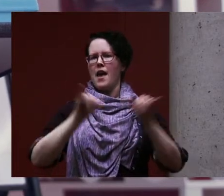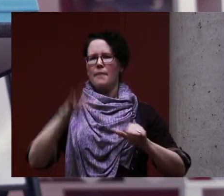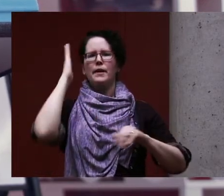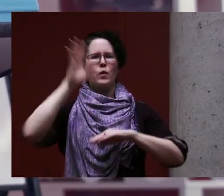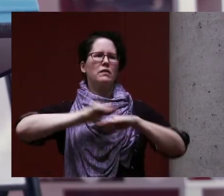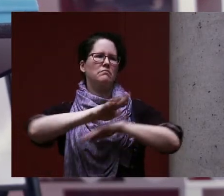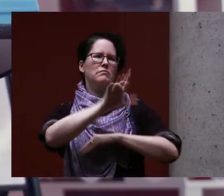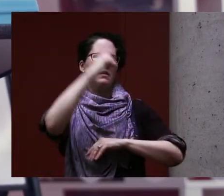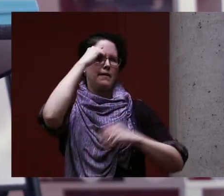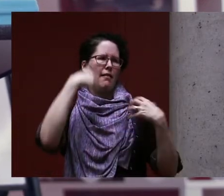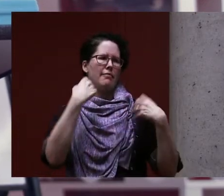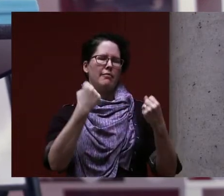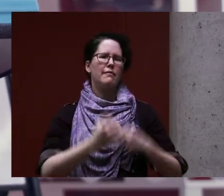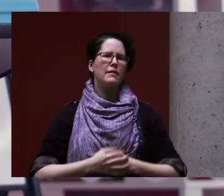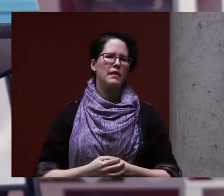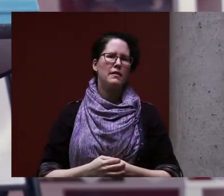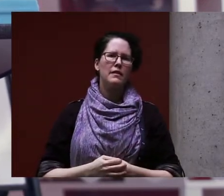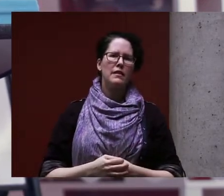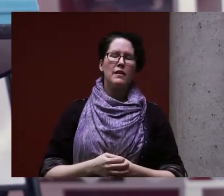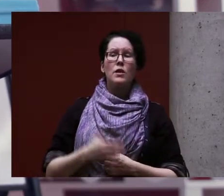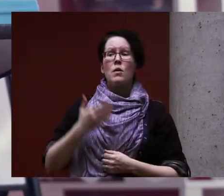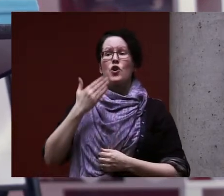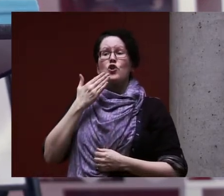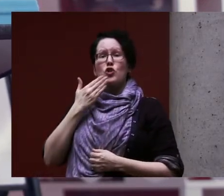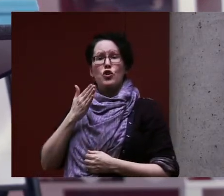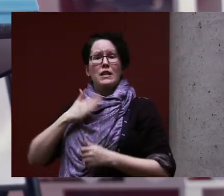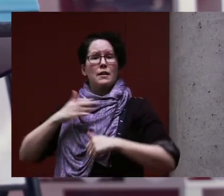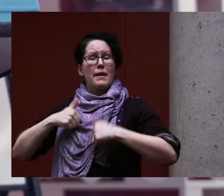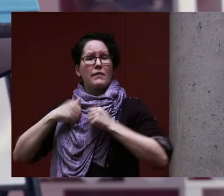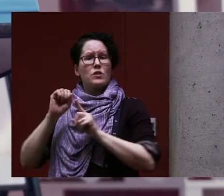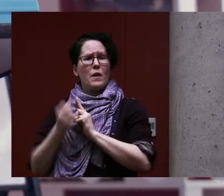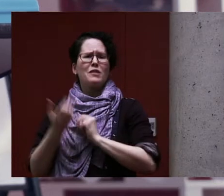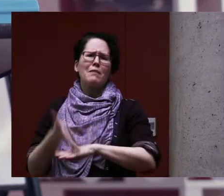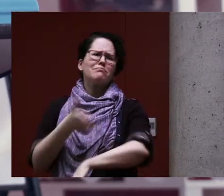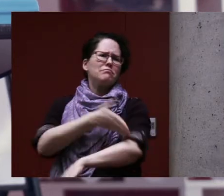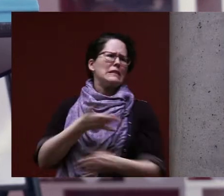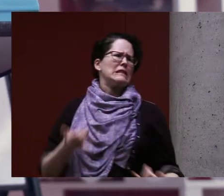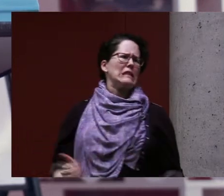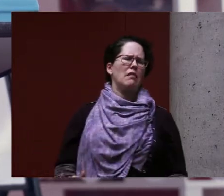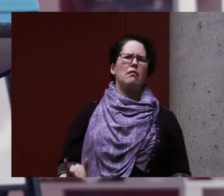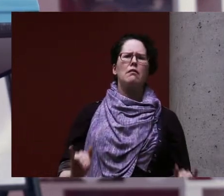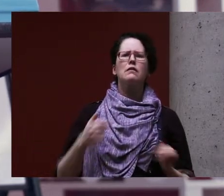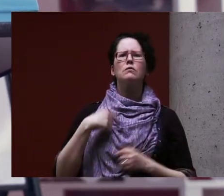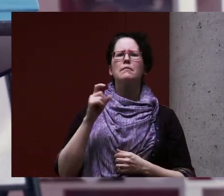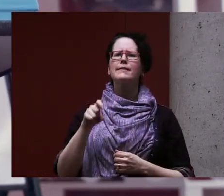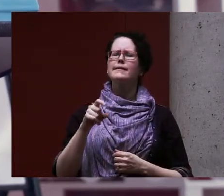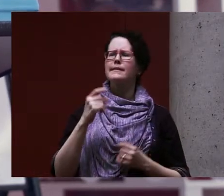it's good, but it could definitely be better. And I think in order to do that, we have to start thinking